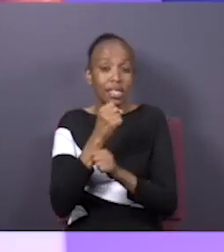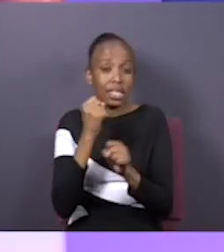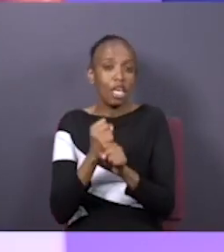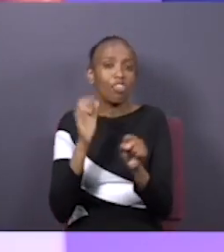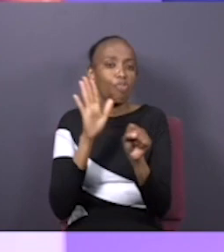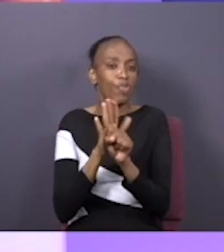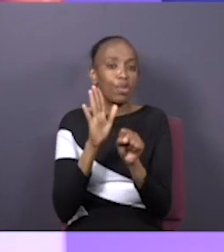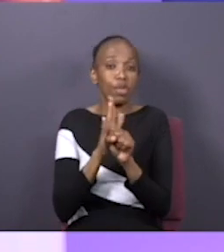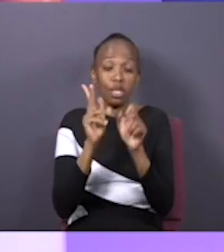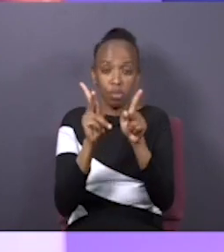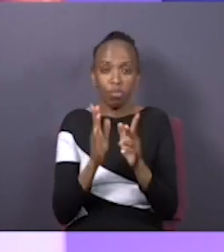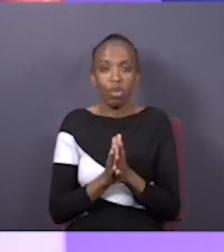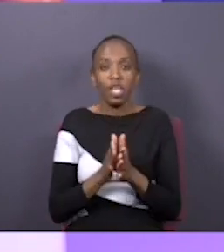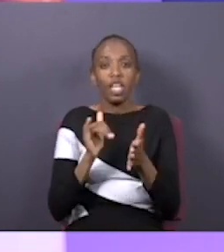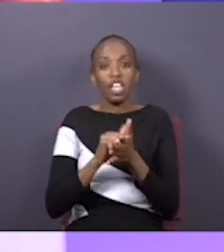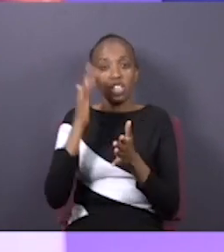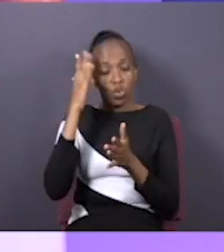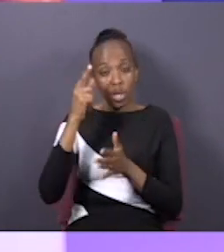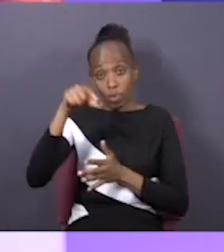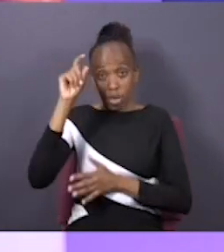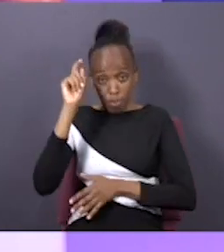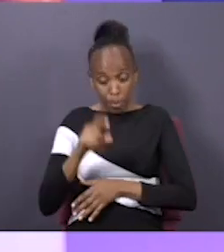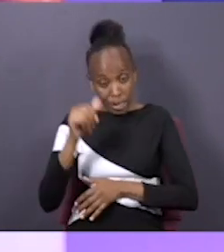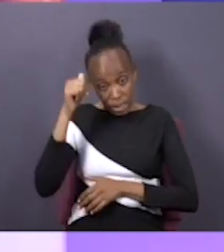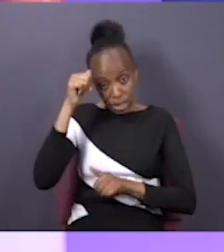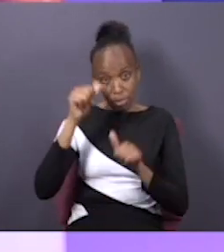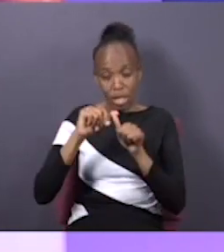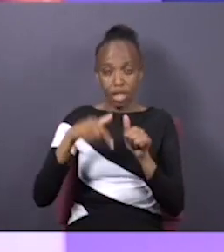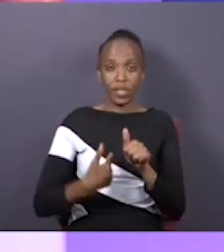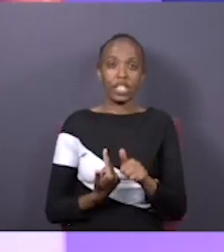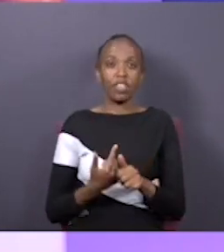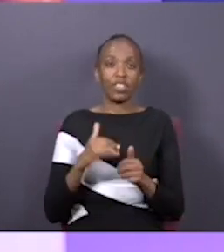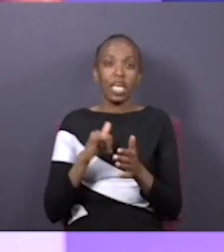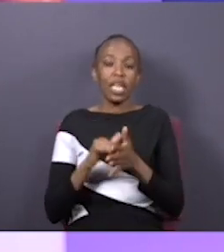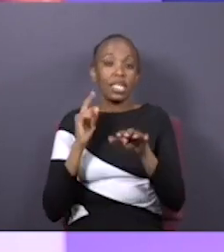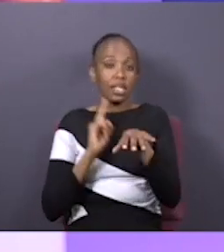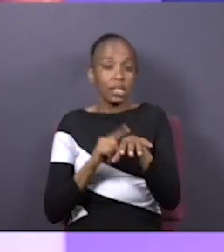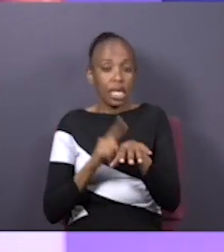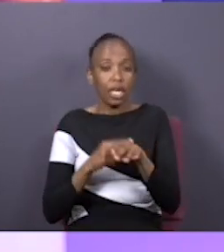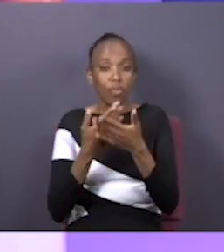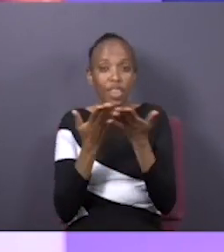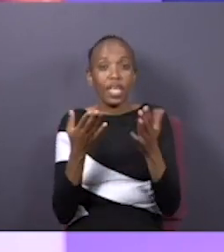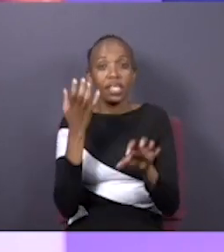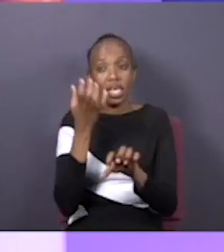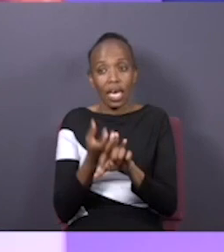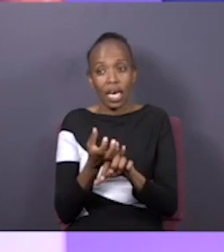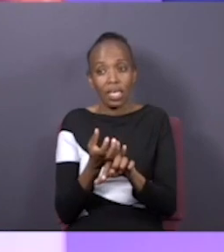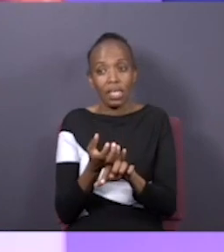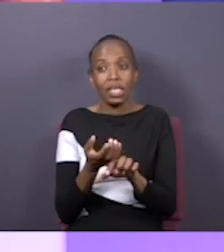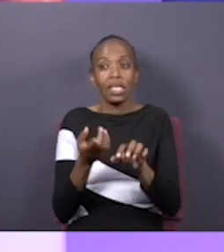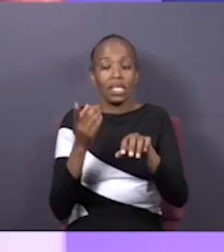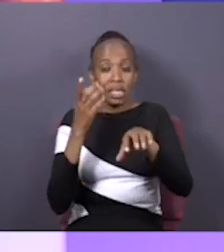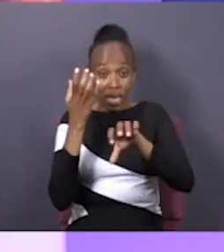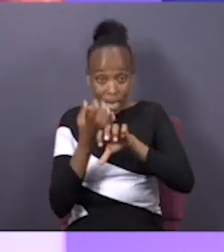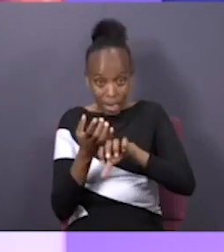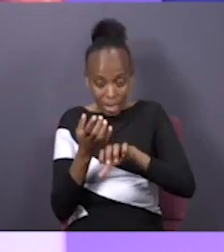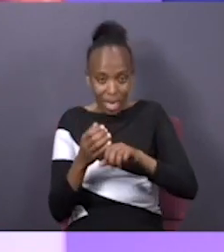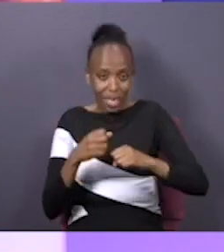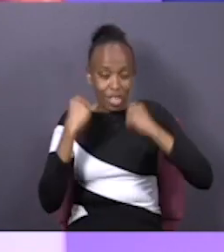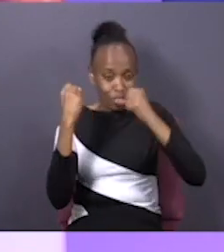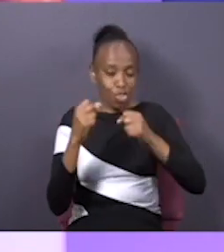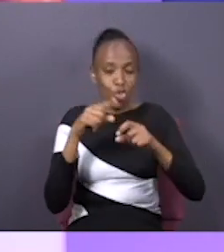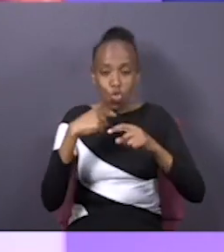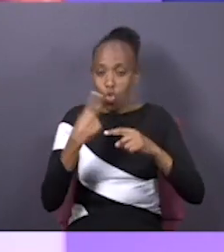year for many people. That's why we must remind ourselves that when the going gets tough, it's the tough that gets